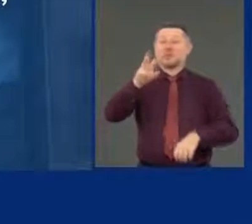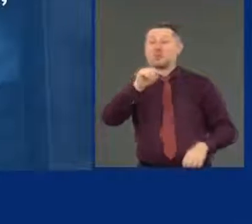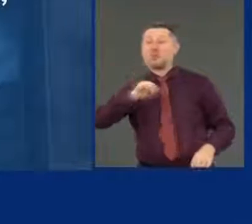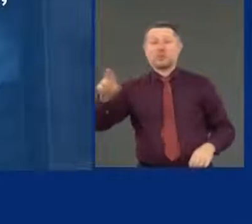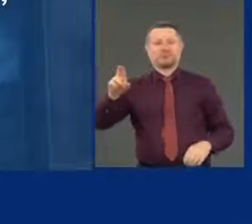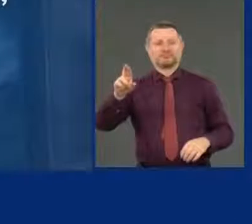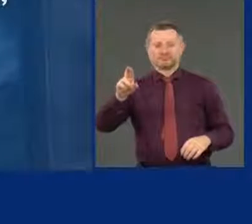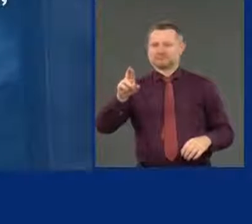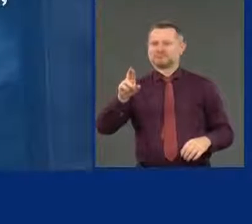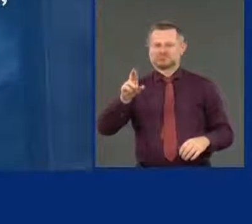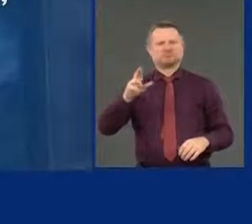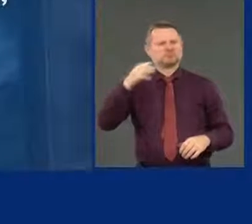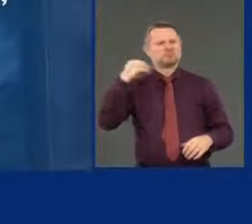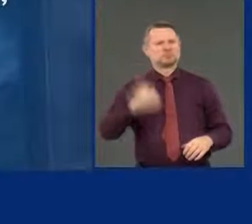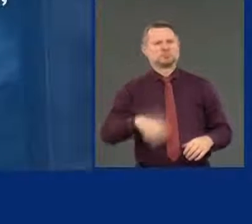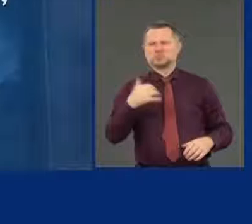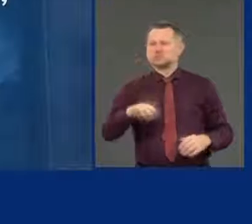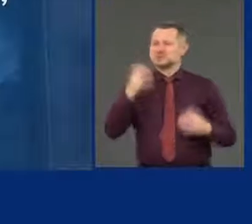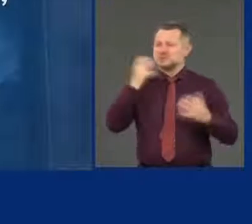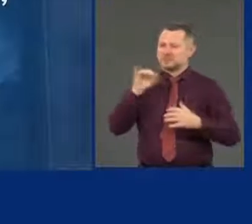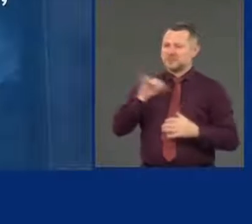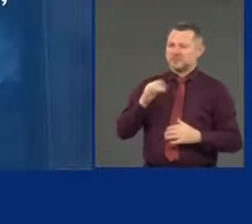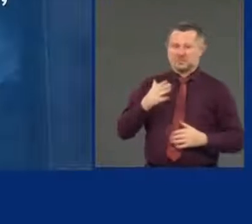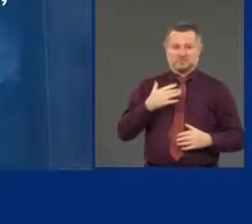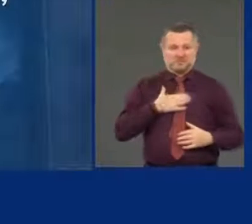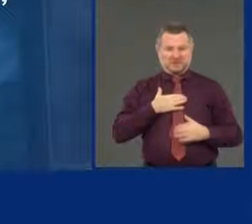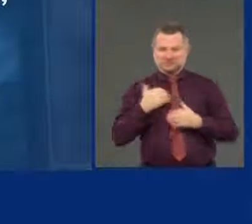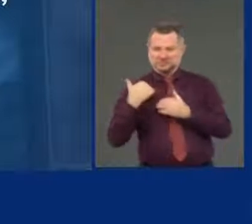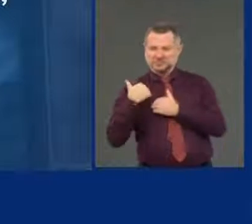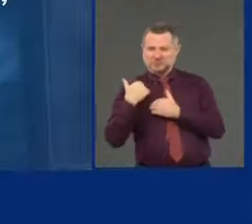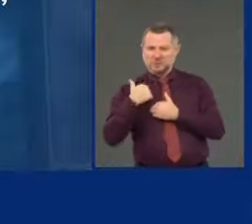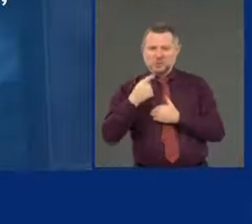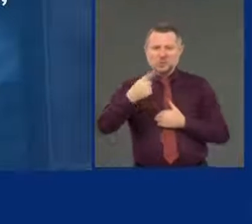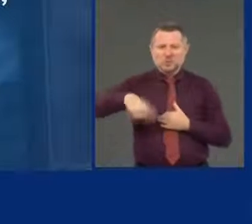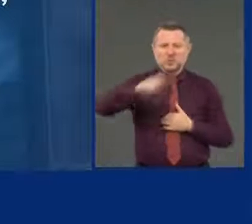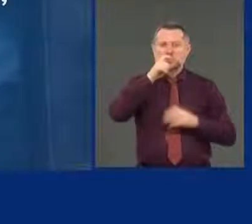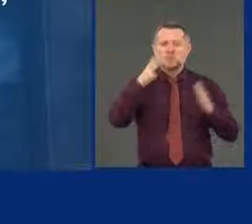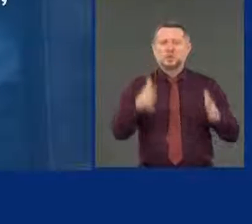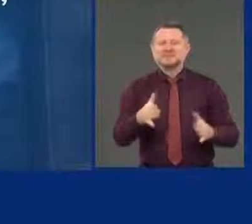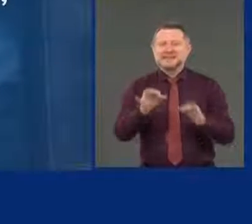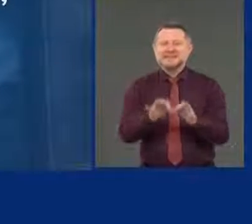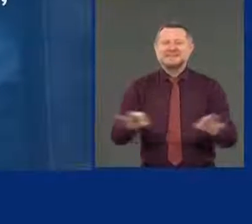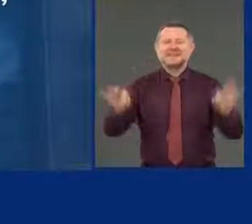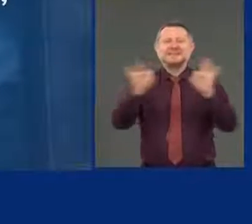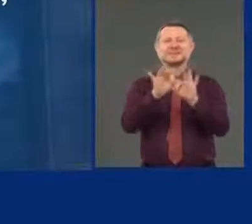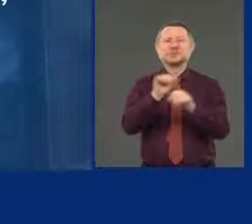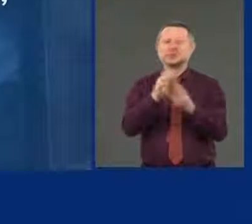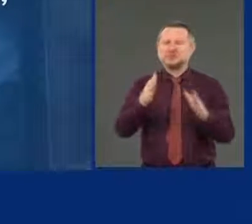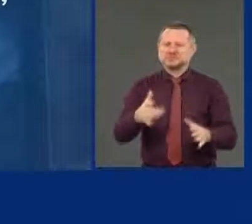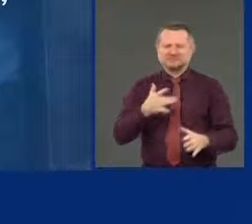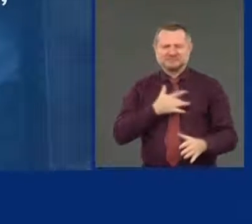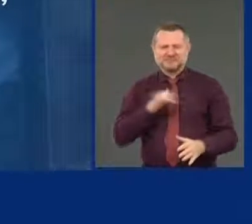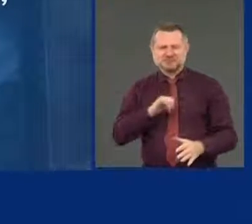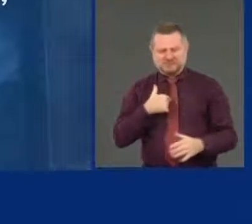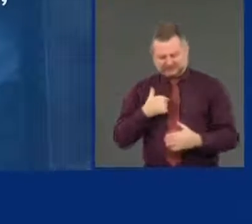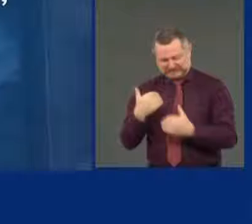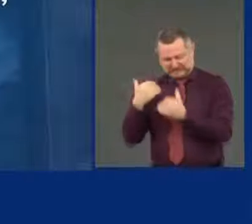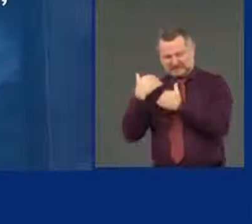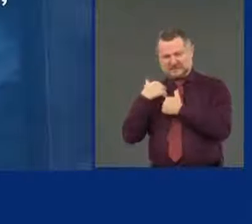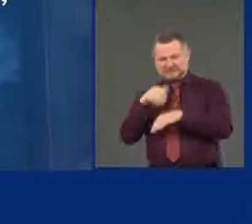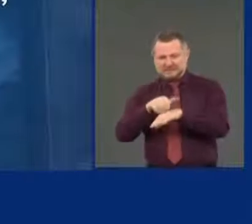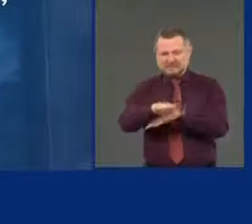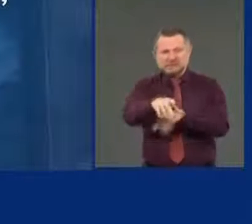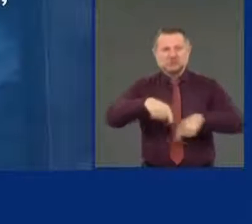I feel a grave responsibility to our frontline workers, our essential workers, who understood